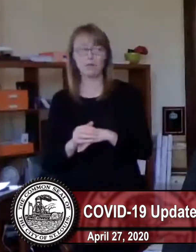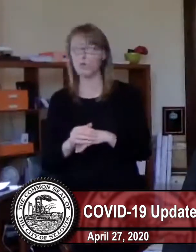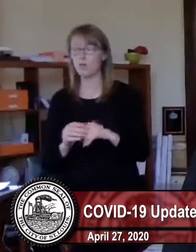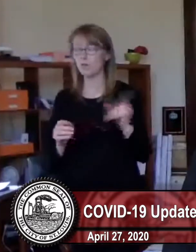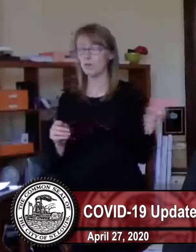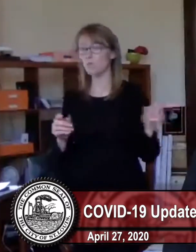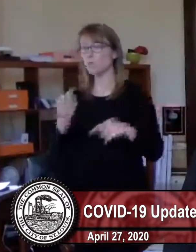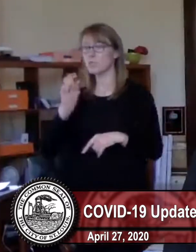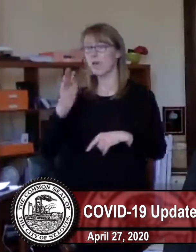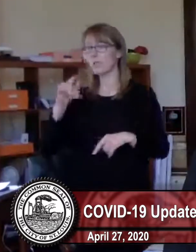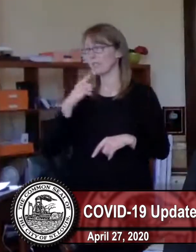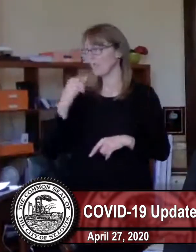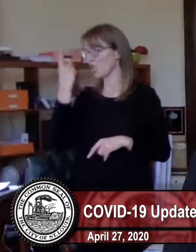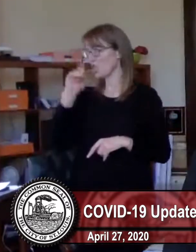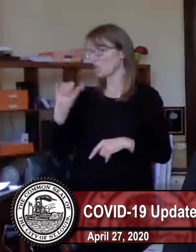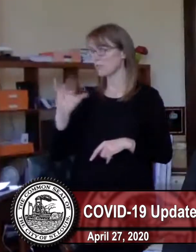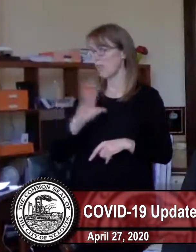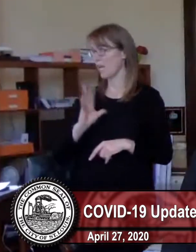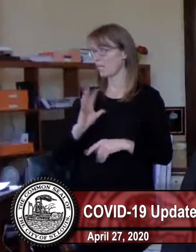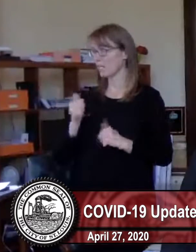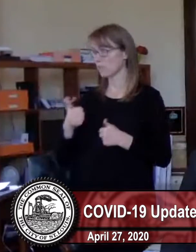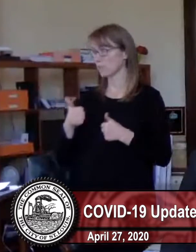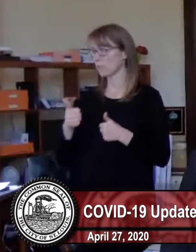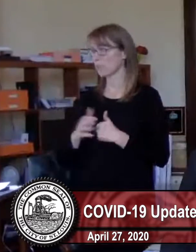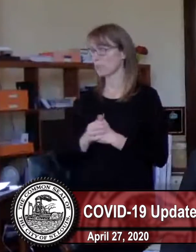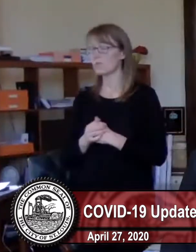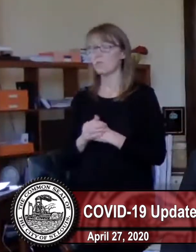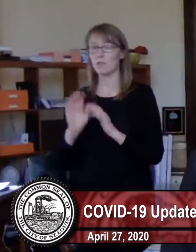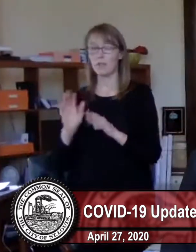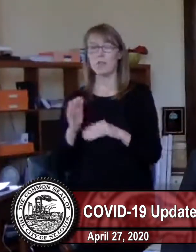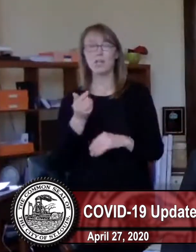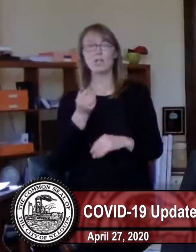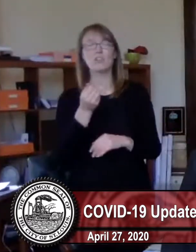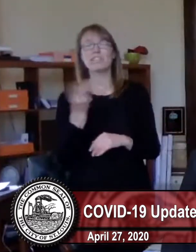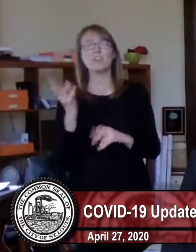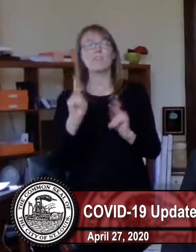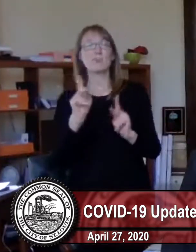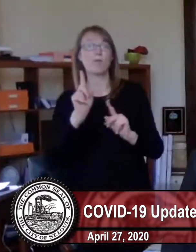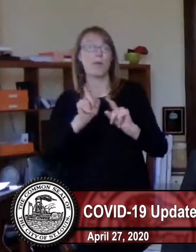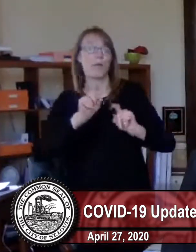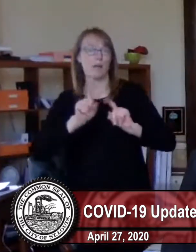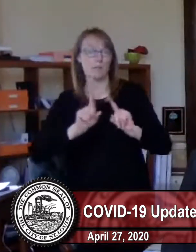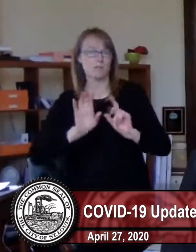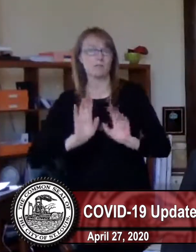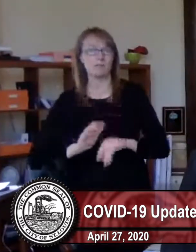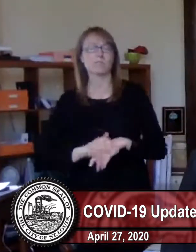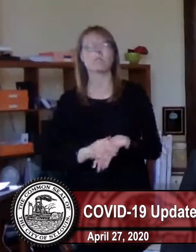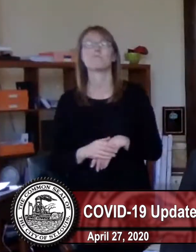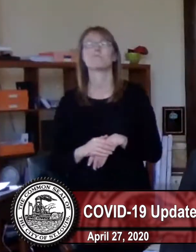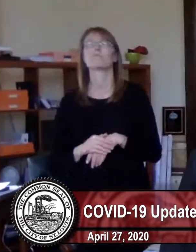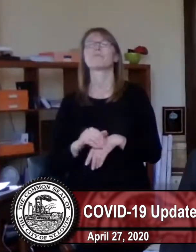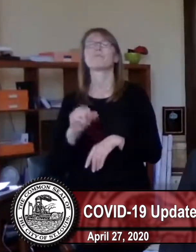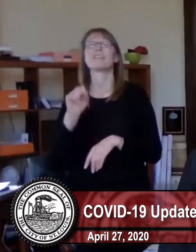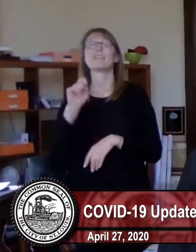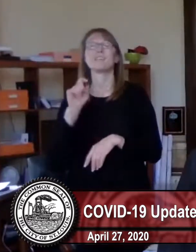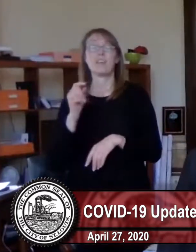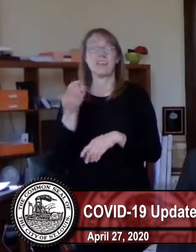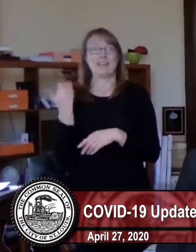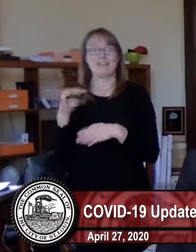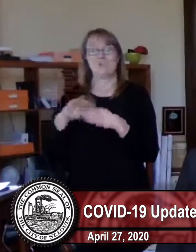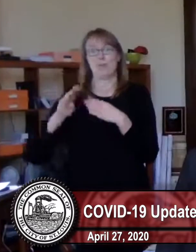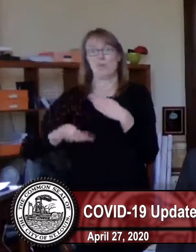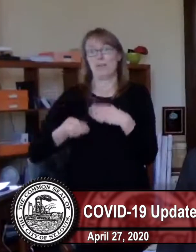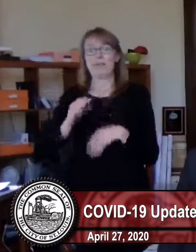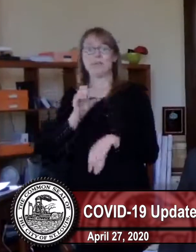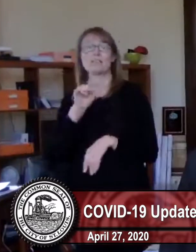Next question. There are actually 2 or 3 questions about this. Over the weekend, the St. Louis City Police had to break up a large group